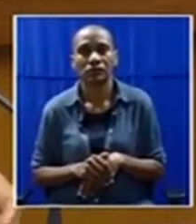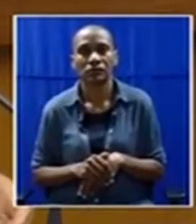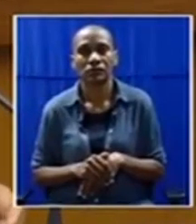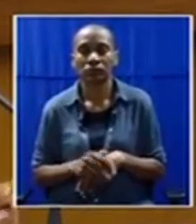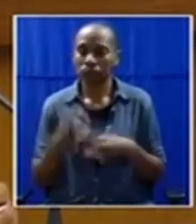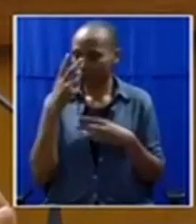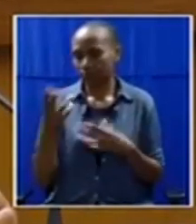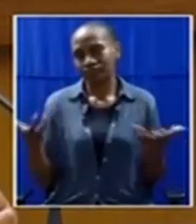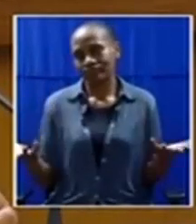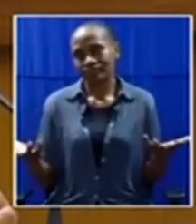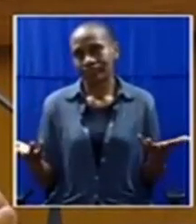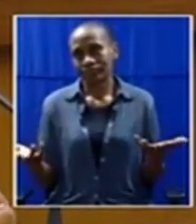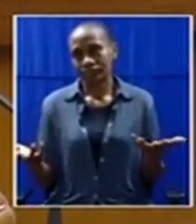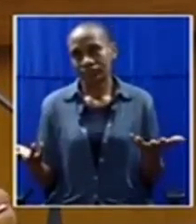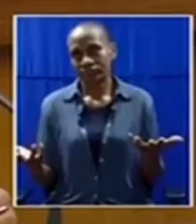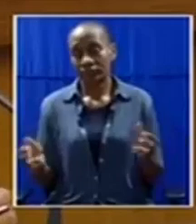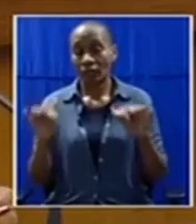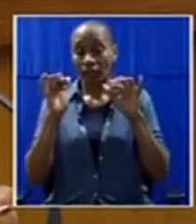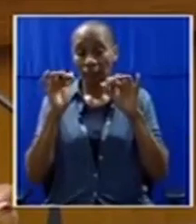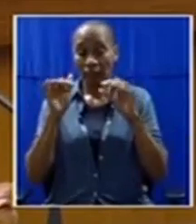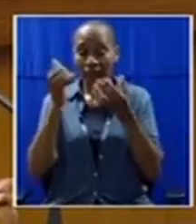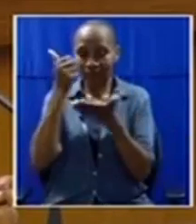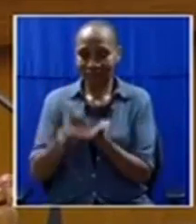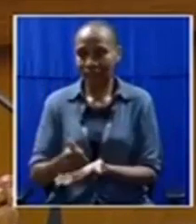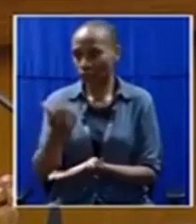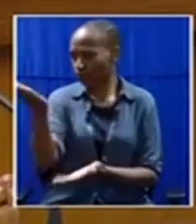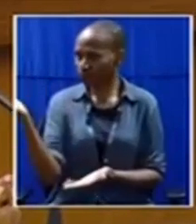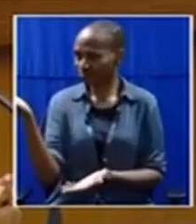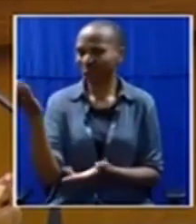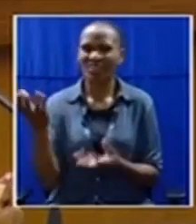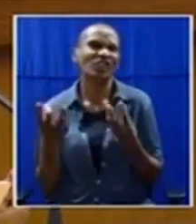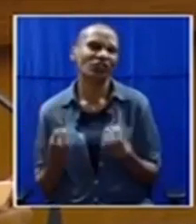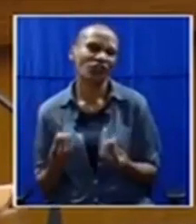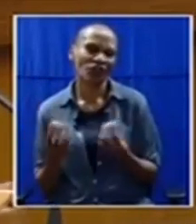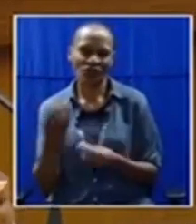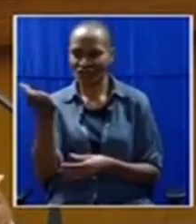You see, people on this side of the house are too gentle.